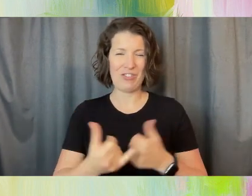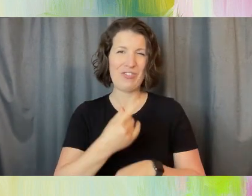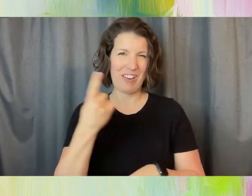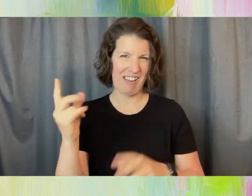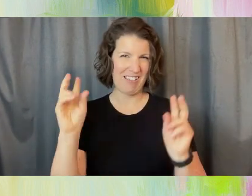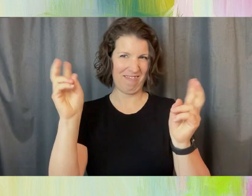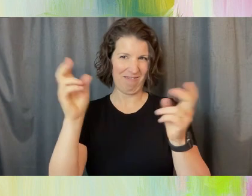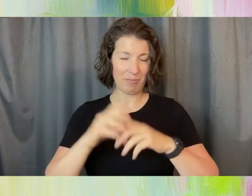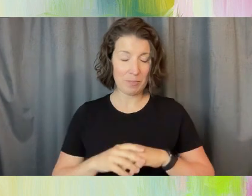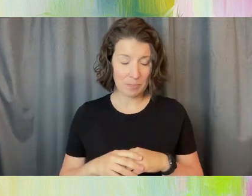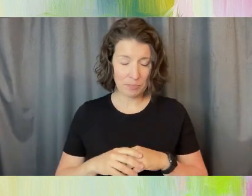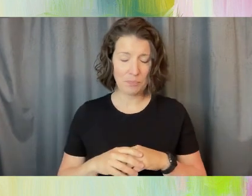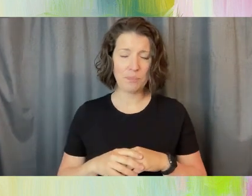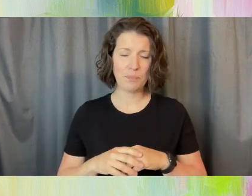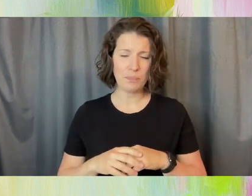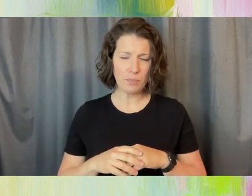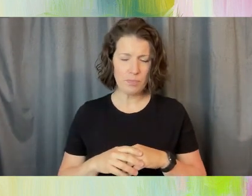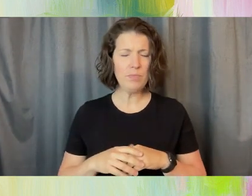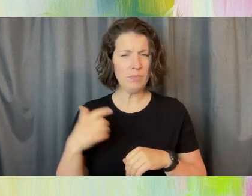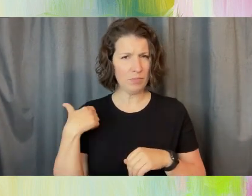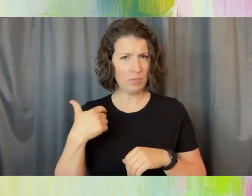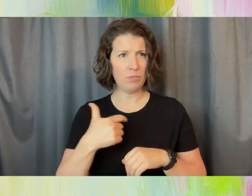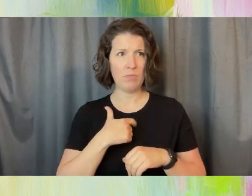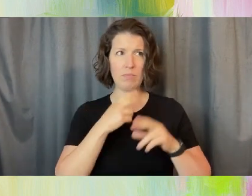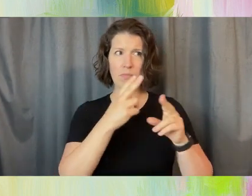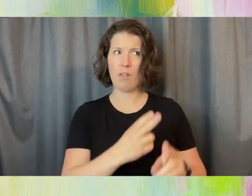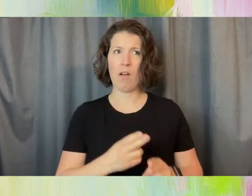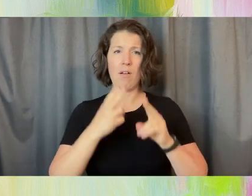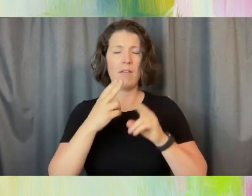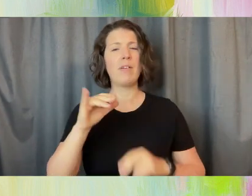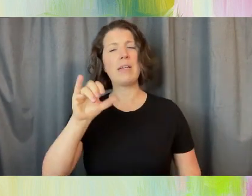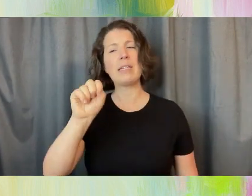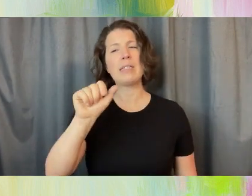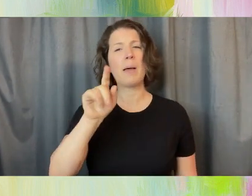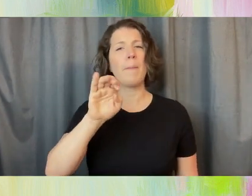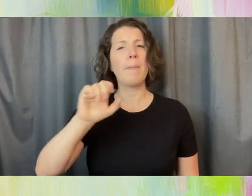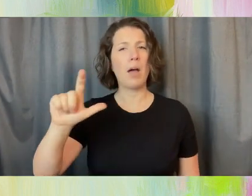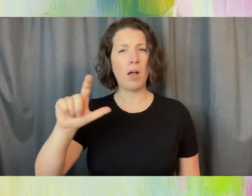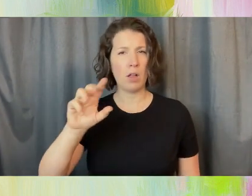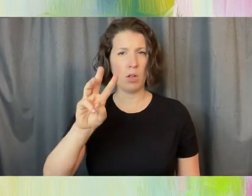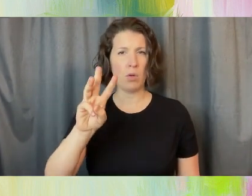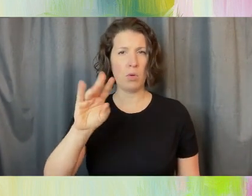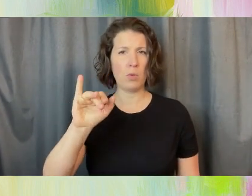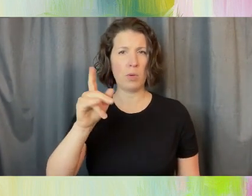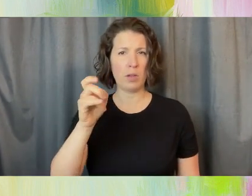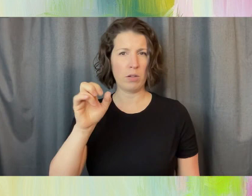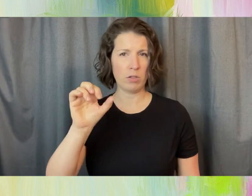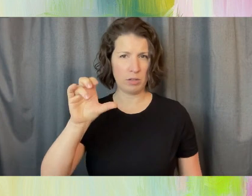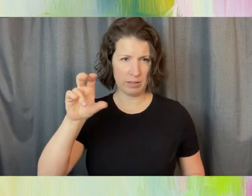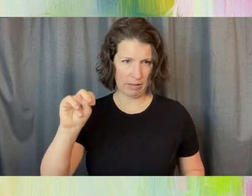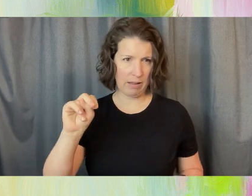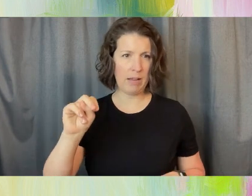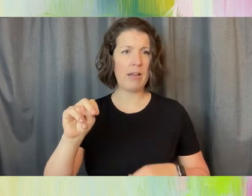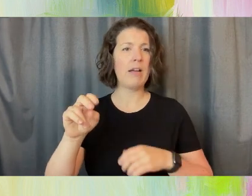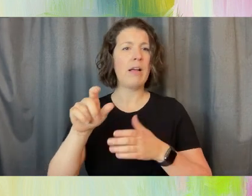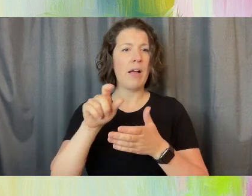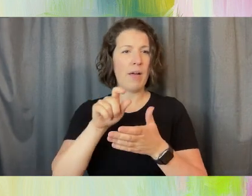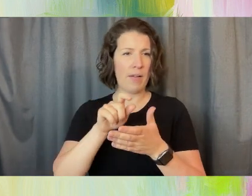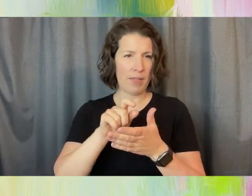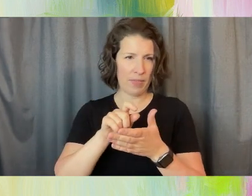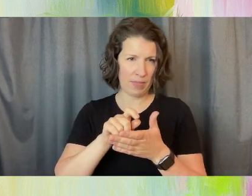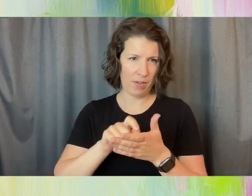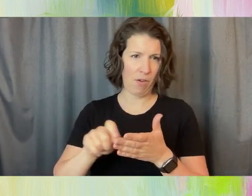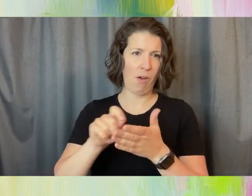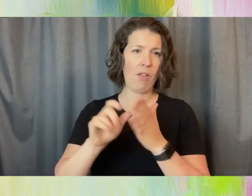we were very honored to have Isabel Wilkerson, the author of Caste and Warmth of Other Suns, as our keynote